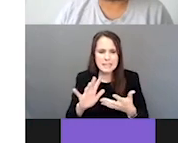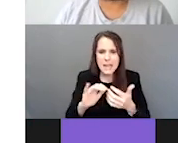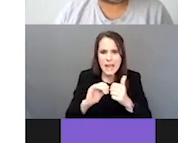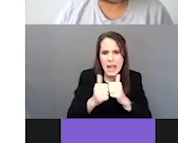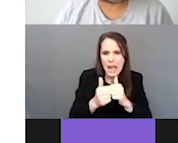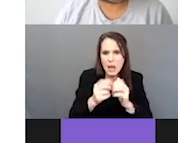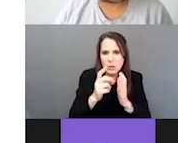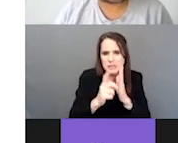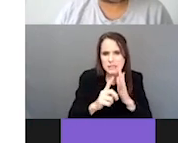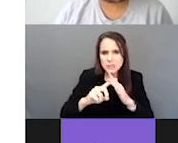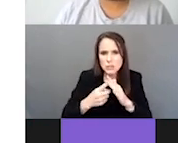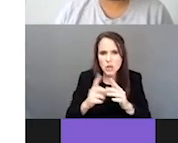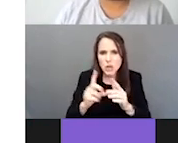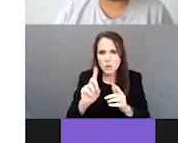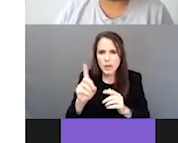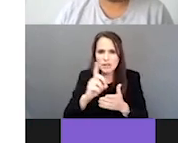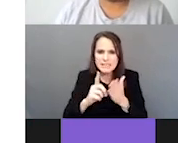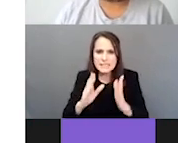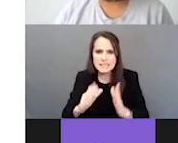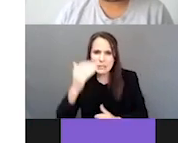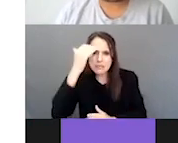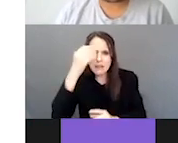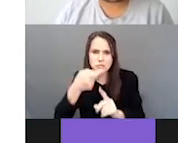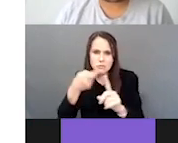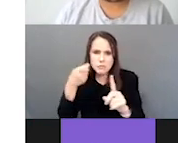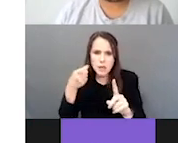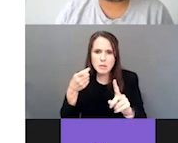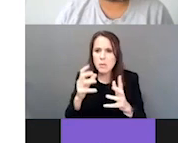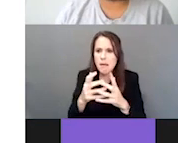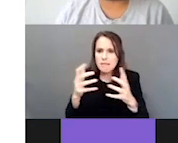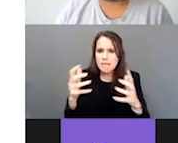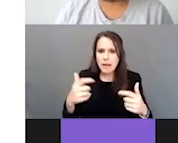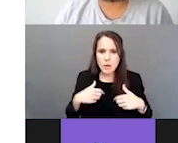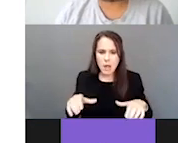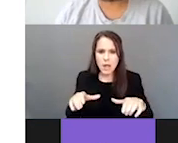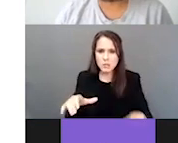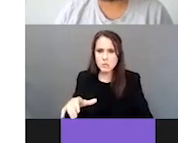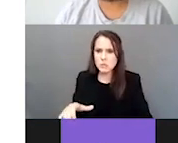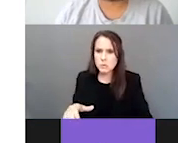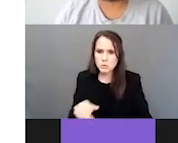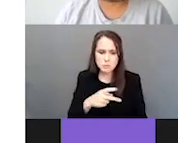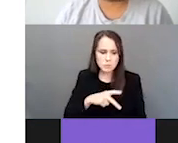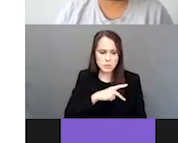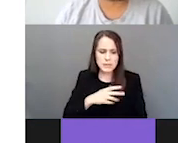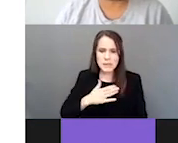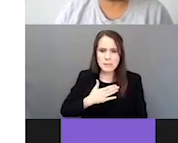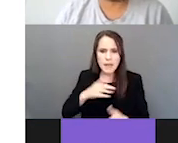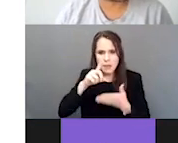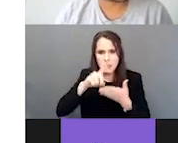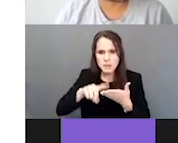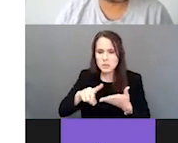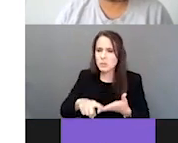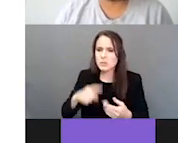on which designers produce knowledge, right? So a great deal of what I look at personally in my own research is looking at how designers